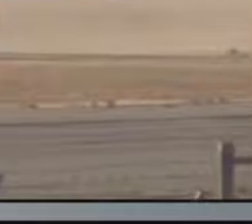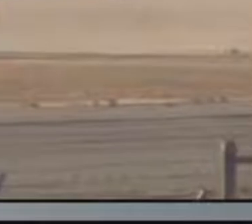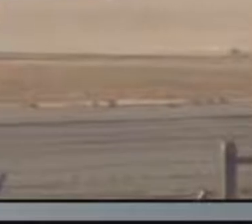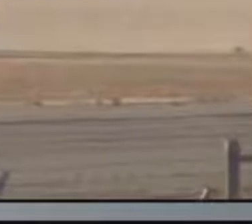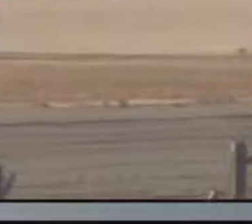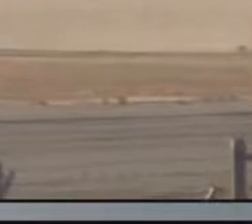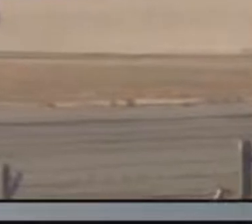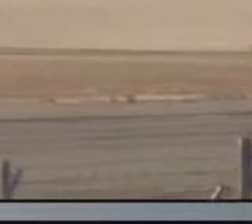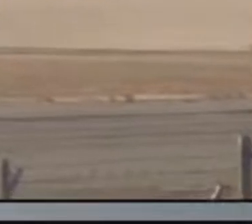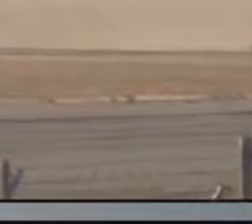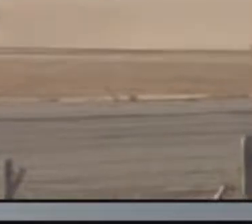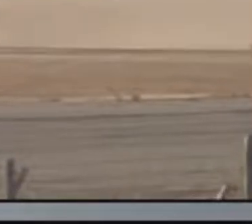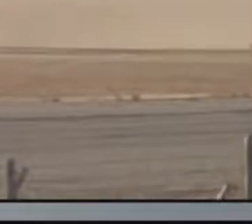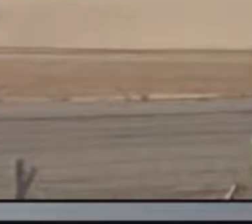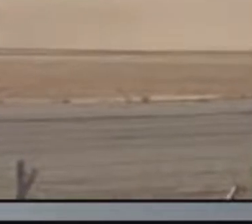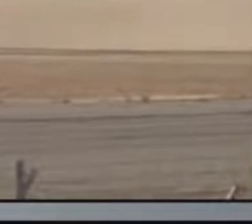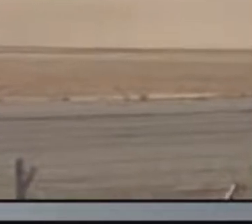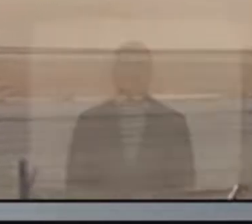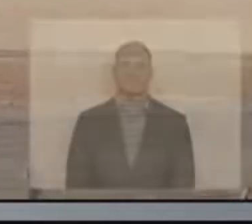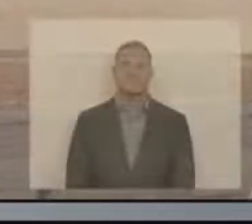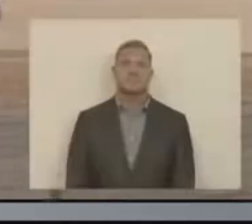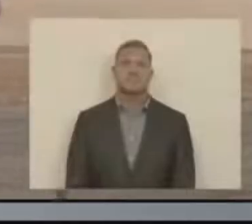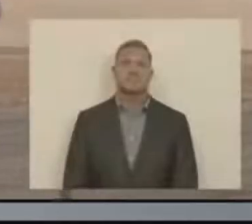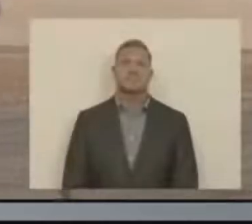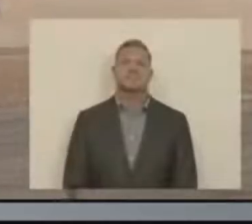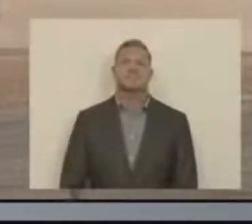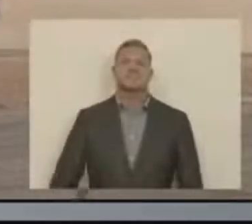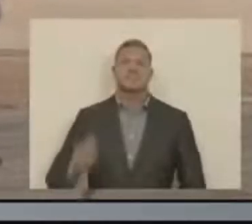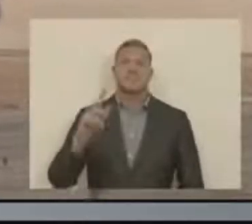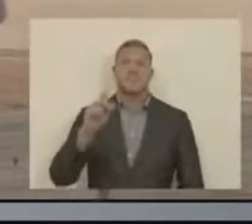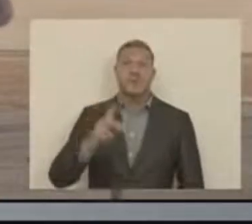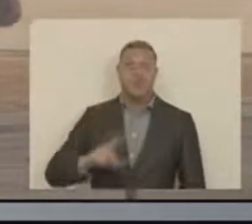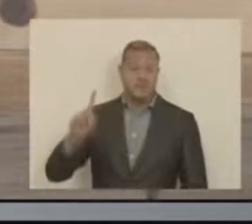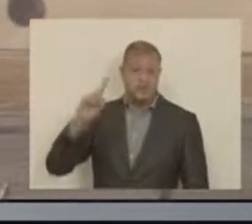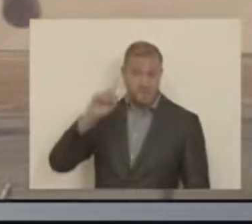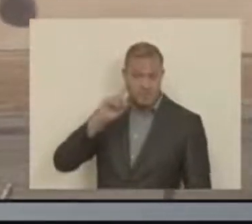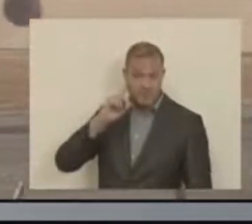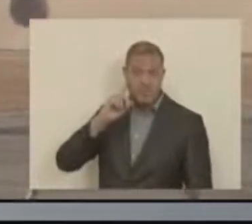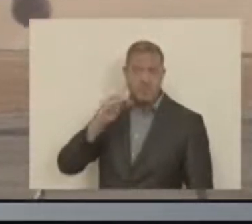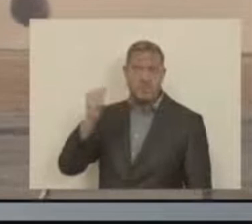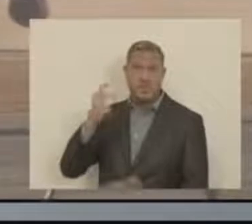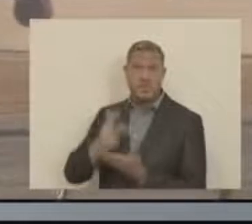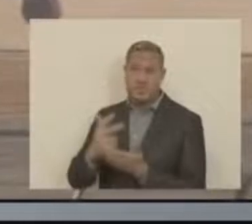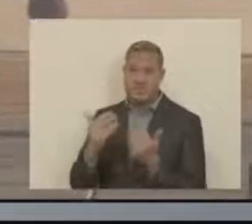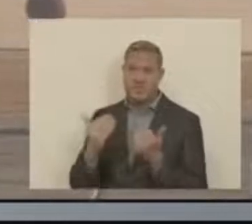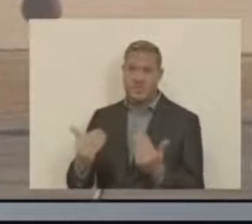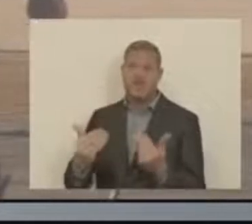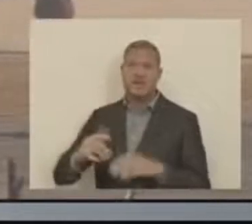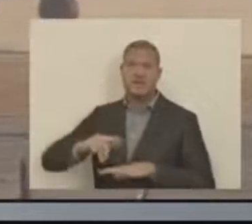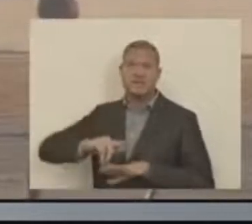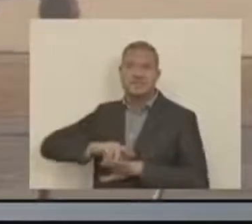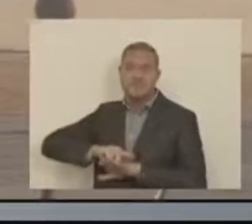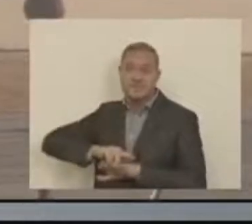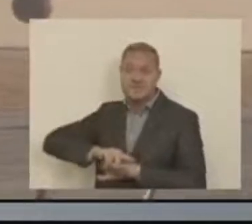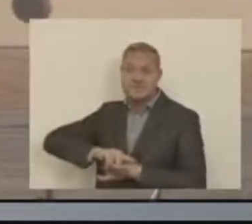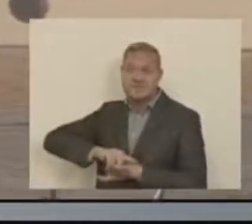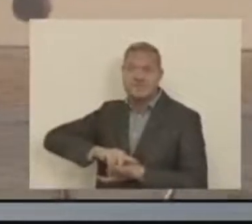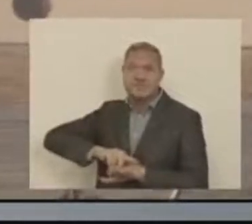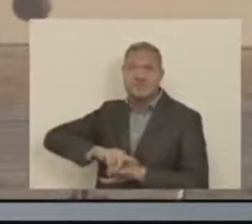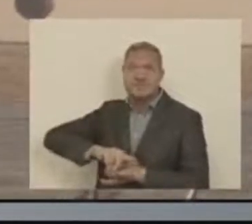All right, everyone, we heard that we were just about to take off. We have made it to the top of the runway, and Cosmic Girl is moving.